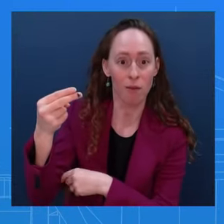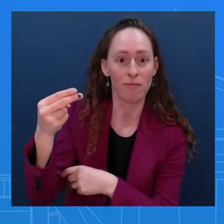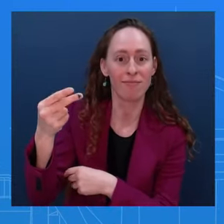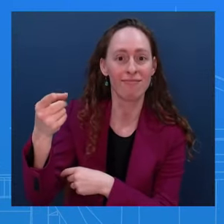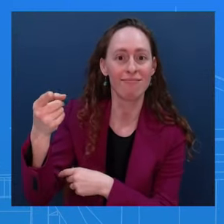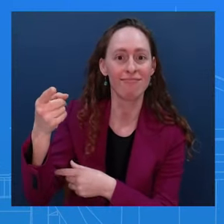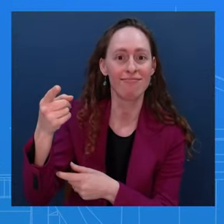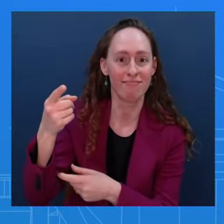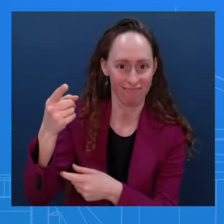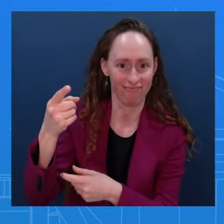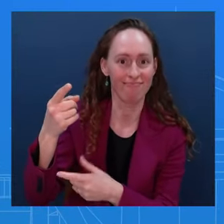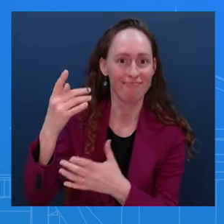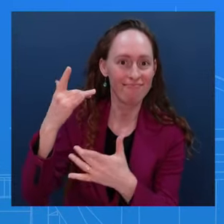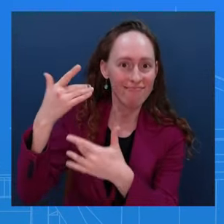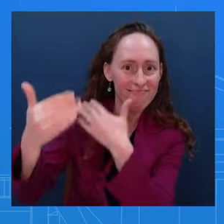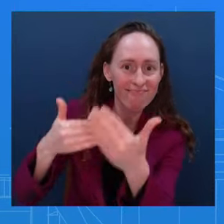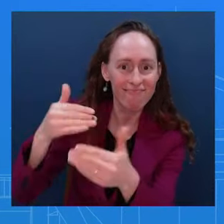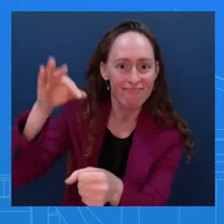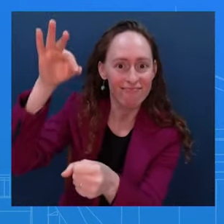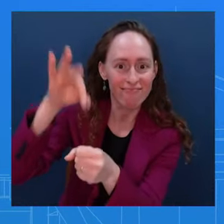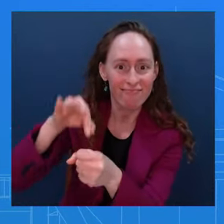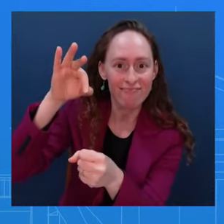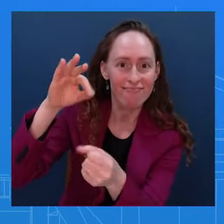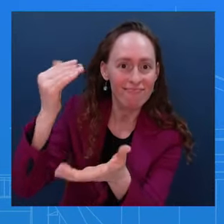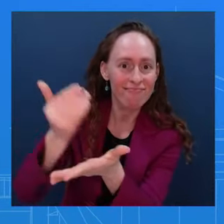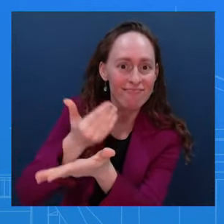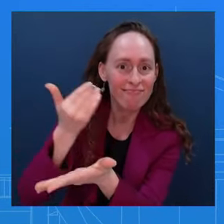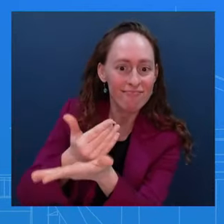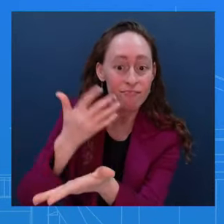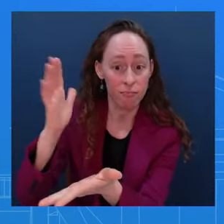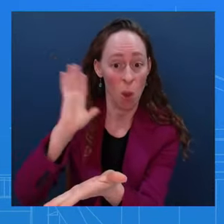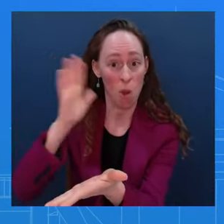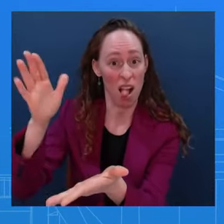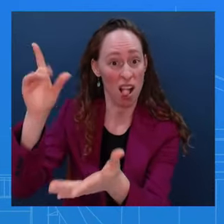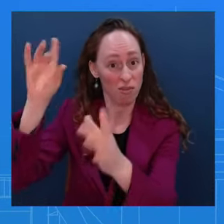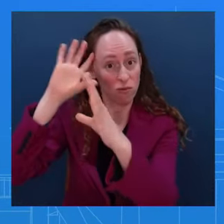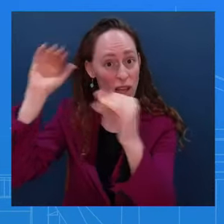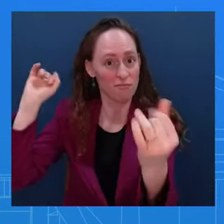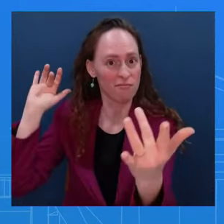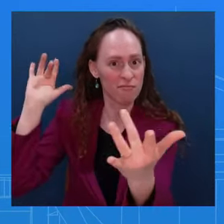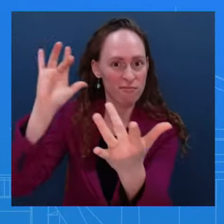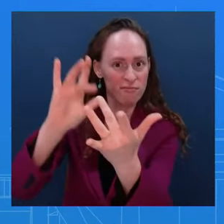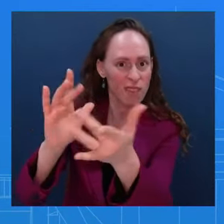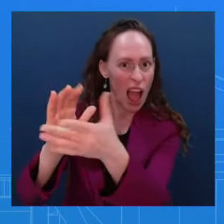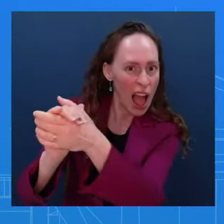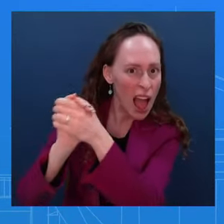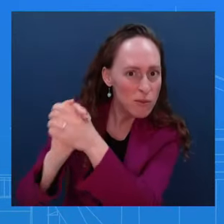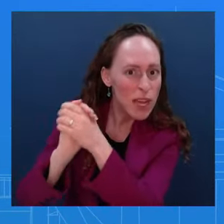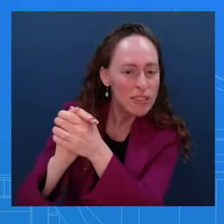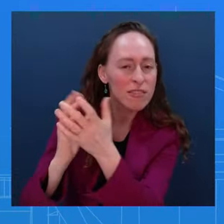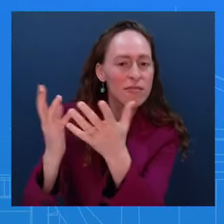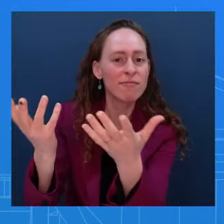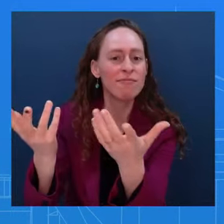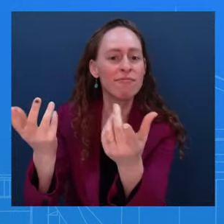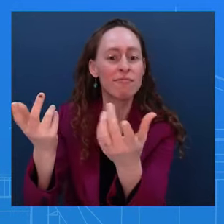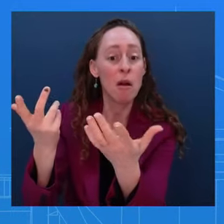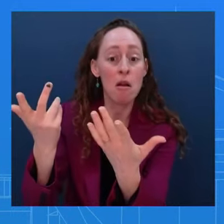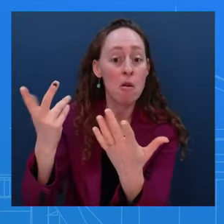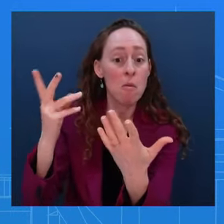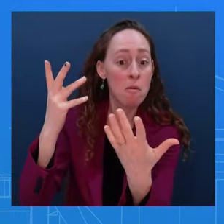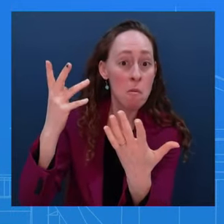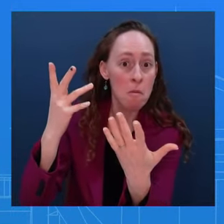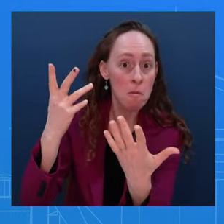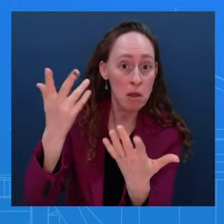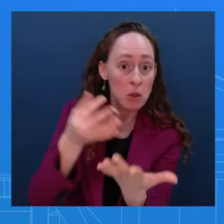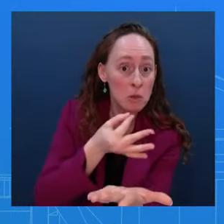to congratulate him? Are you planning to wait for official counts to come out, which could be days or weeks? And number two, this was an individual who